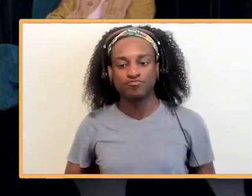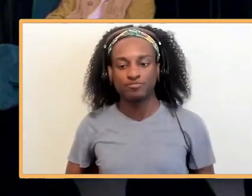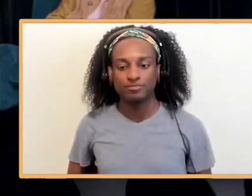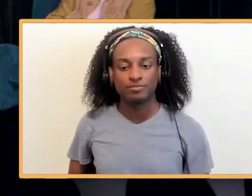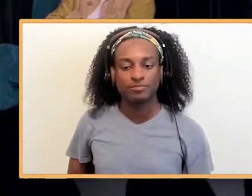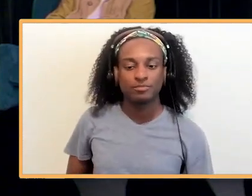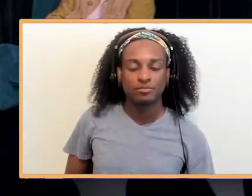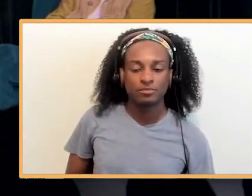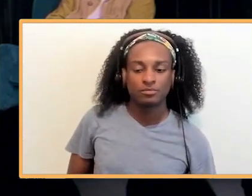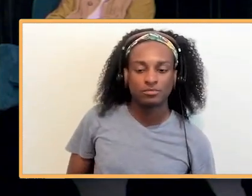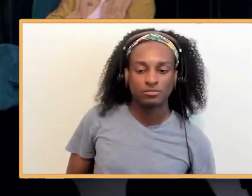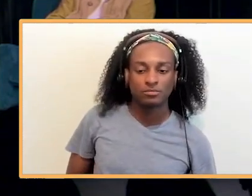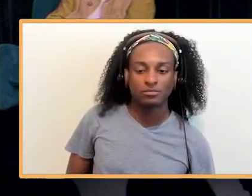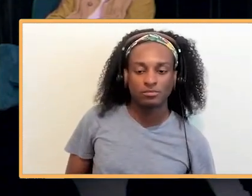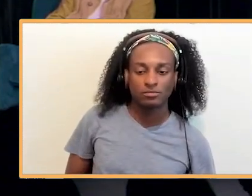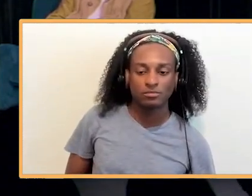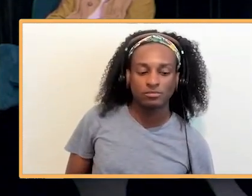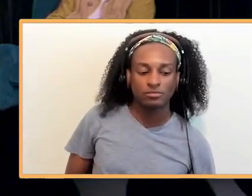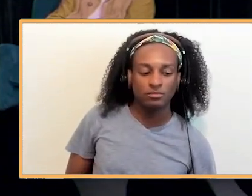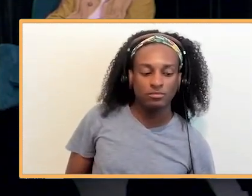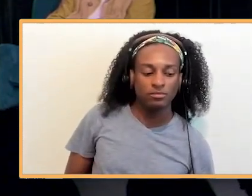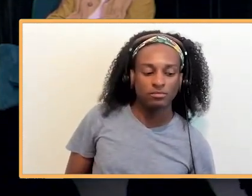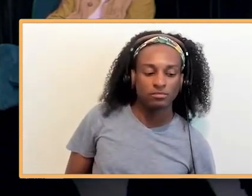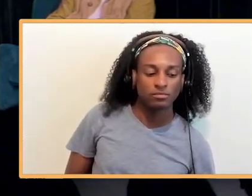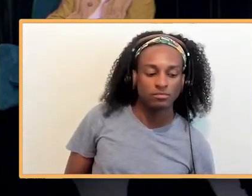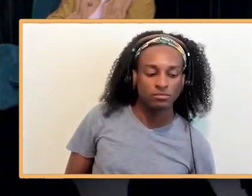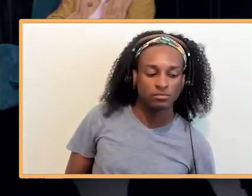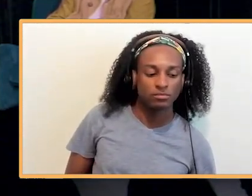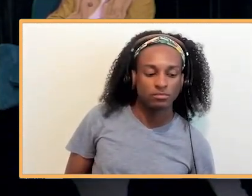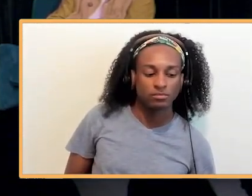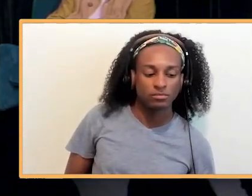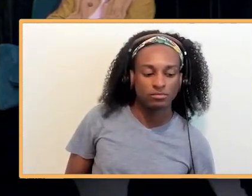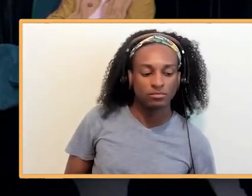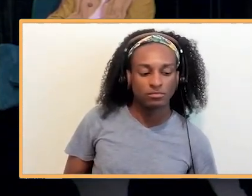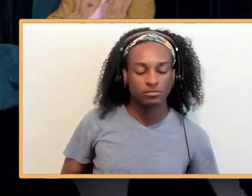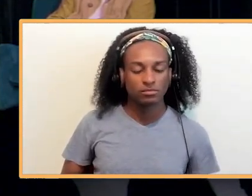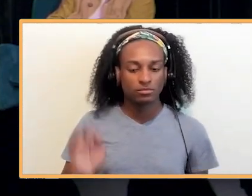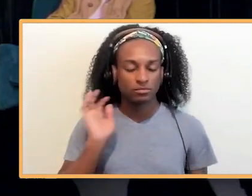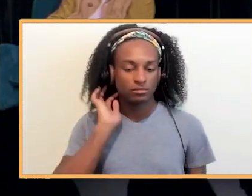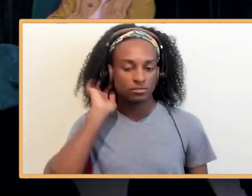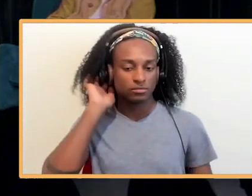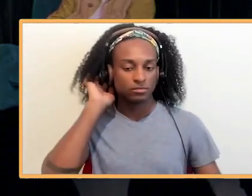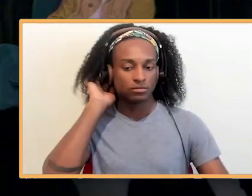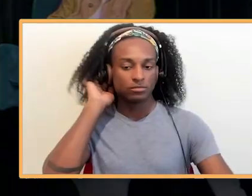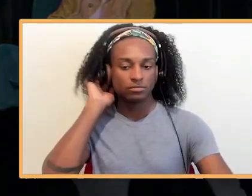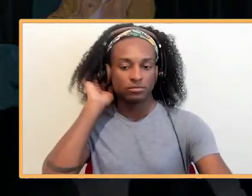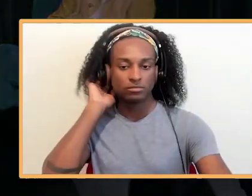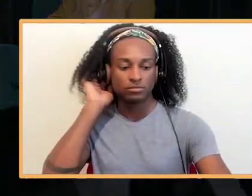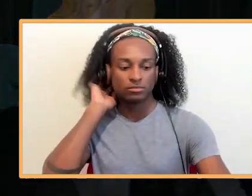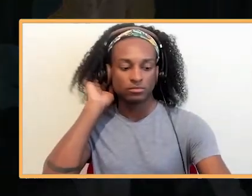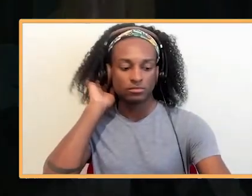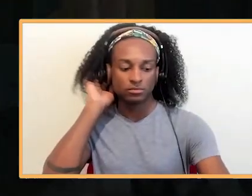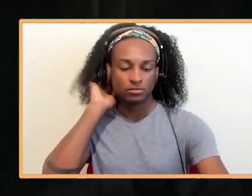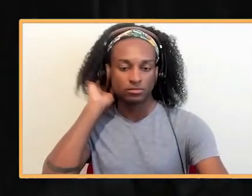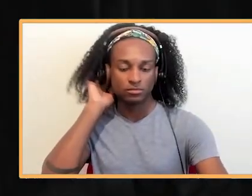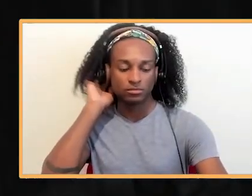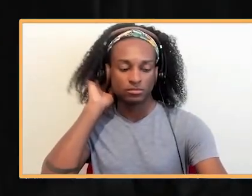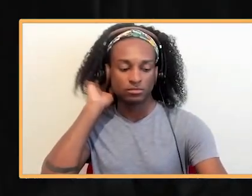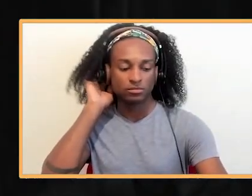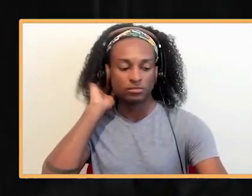I mean, I'm hesitant to speak in universal terms. I think there's a lot of things happening for a lot of